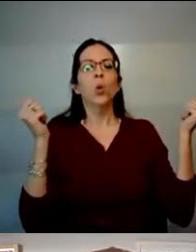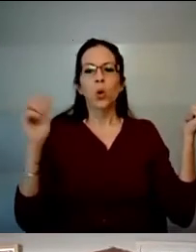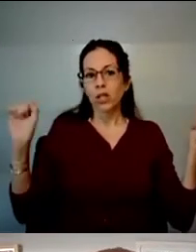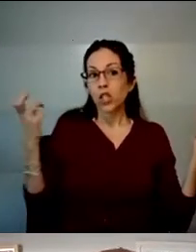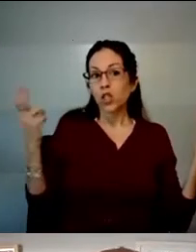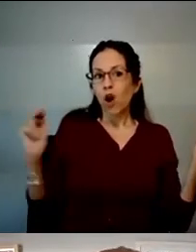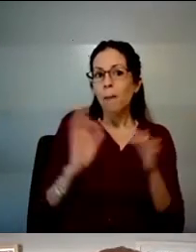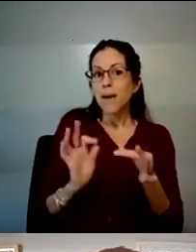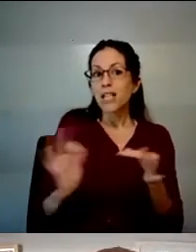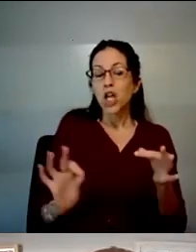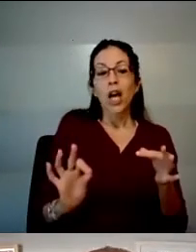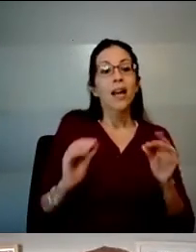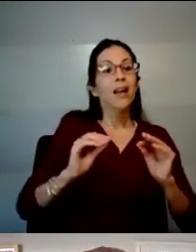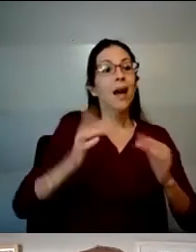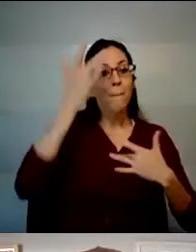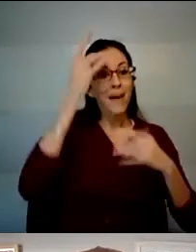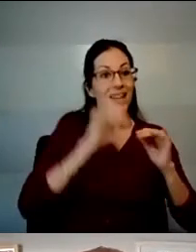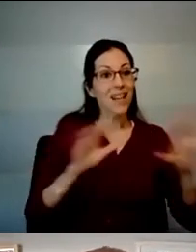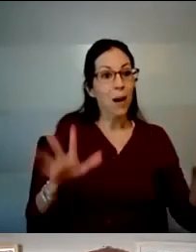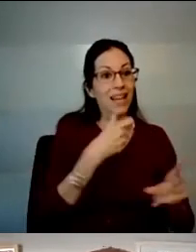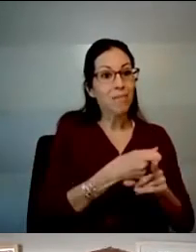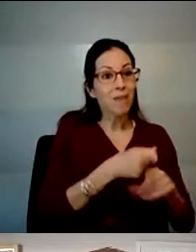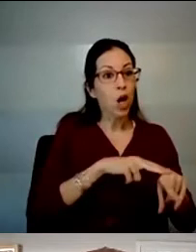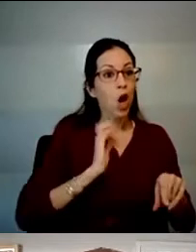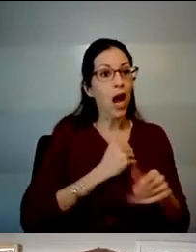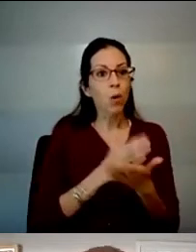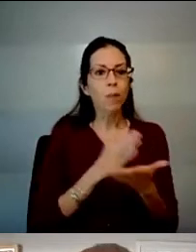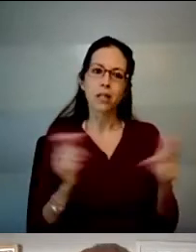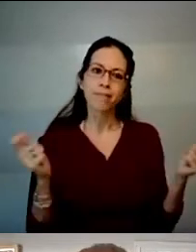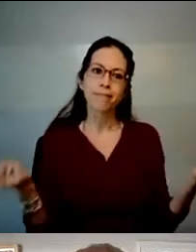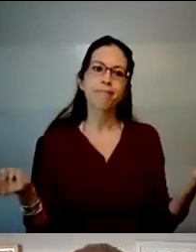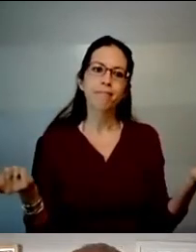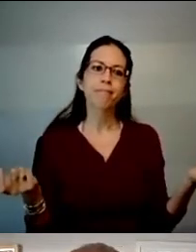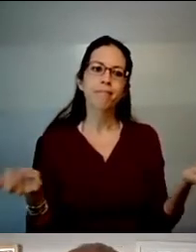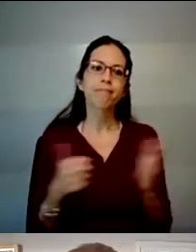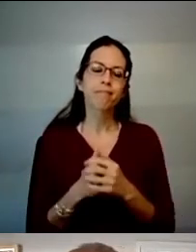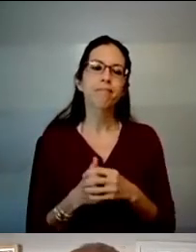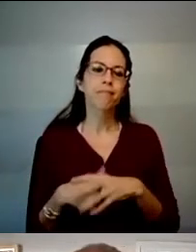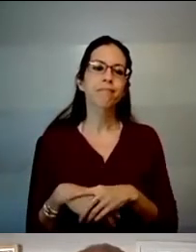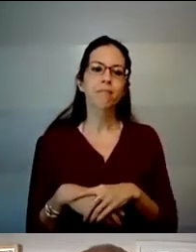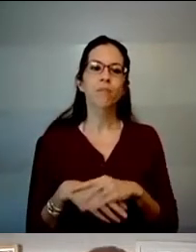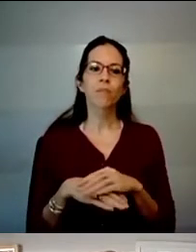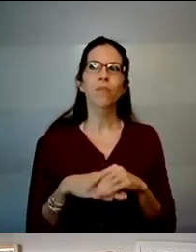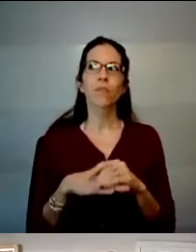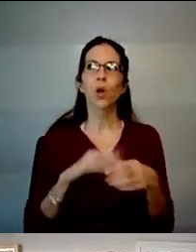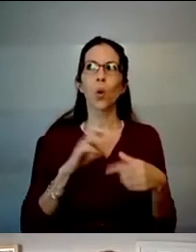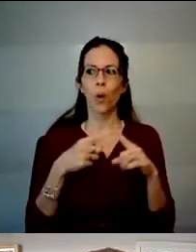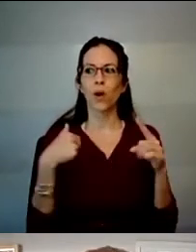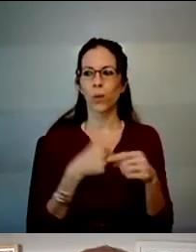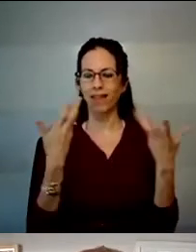of the pandemic on our budget at the end of, I guess, what would have been our fiscal